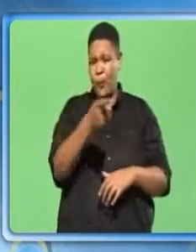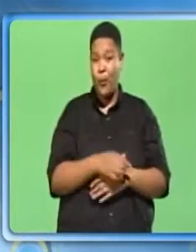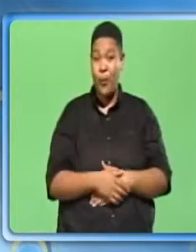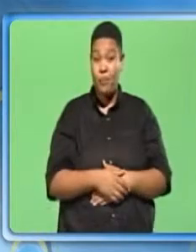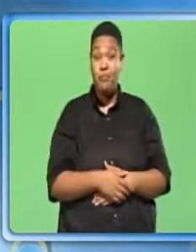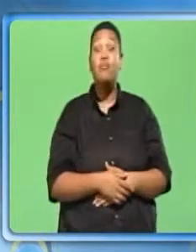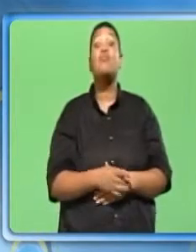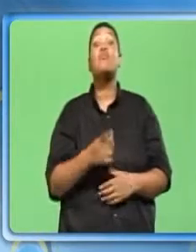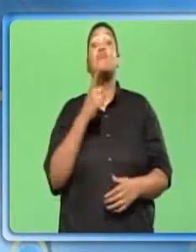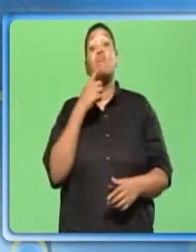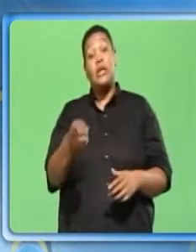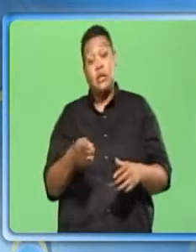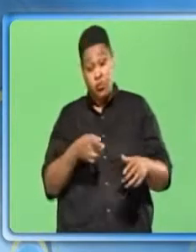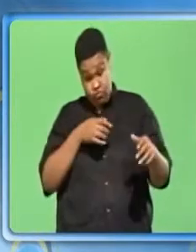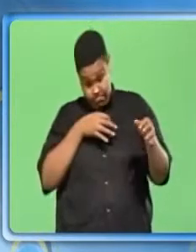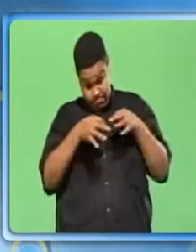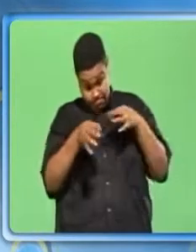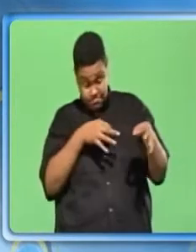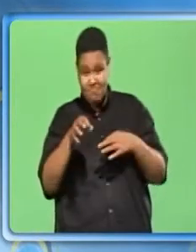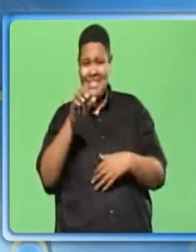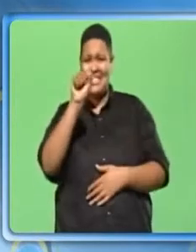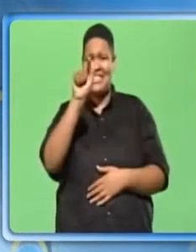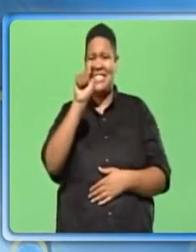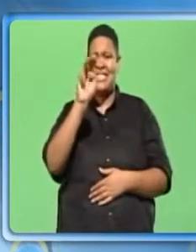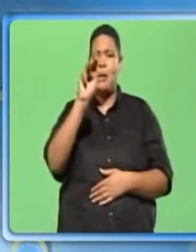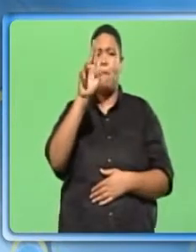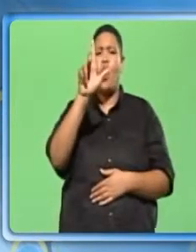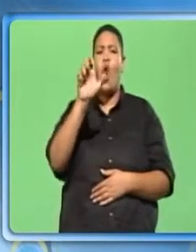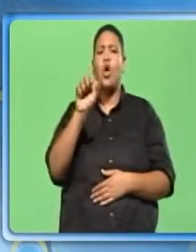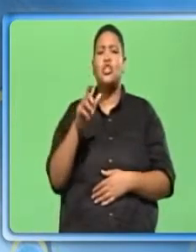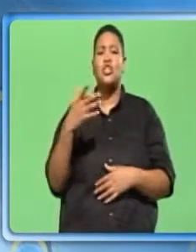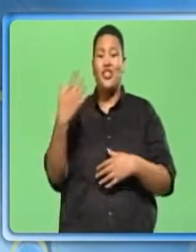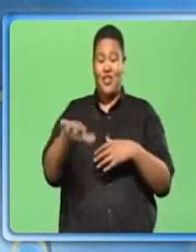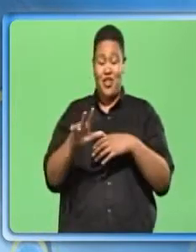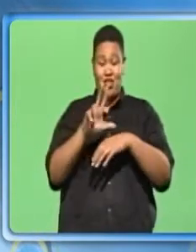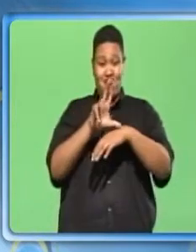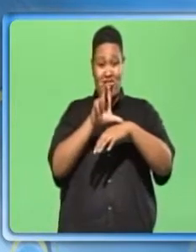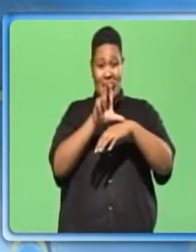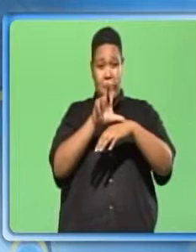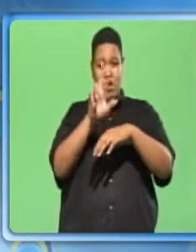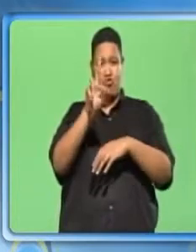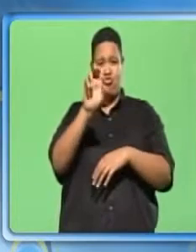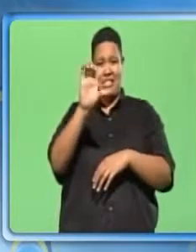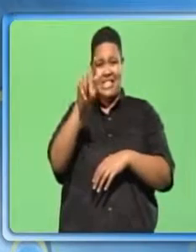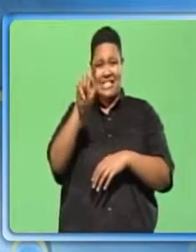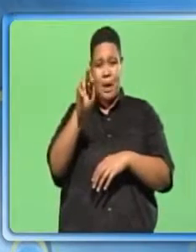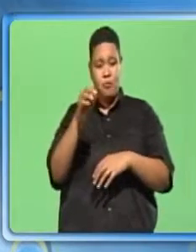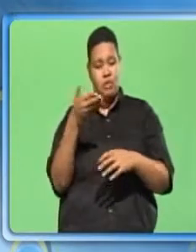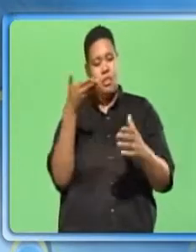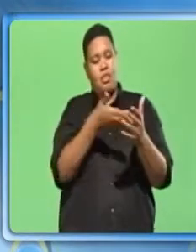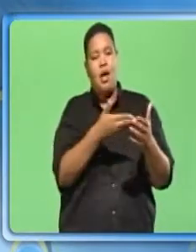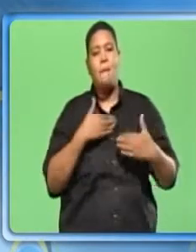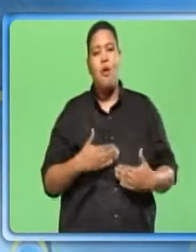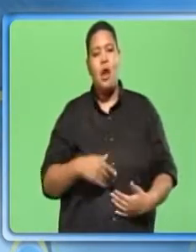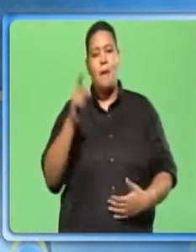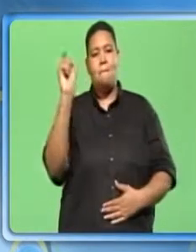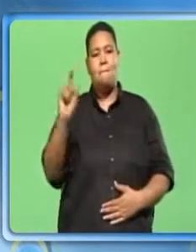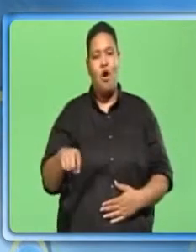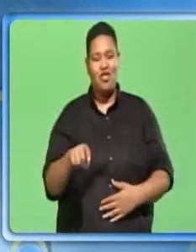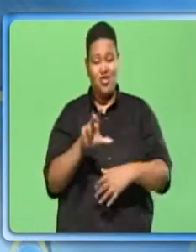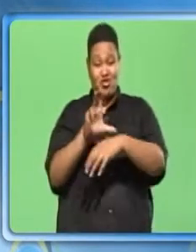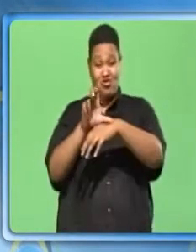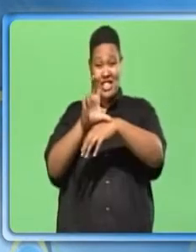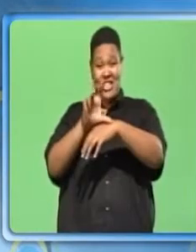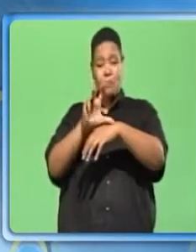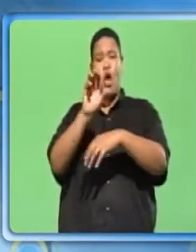In order to detect the stimulus, receptors need to be present in the body. Receptors are